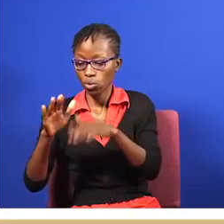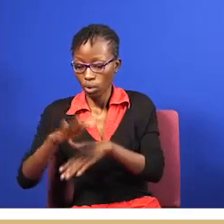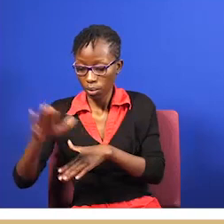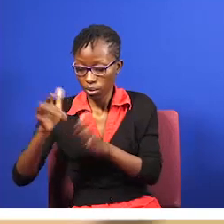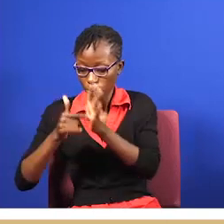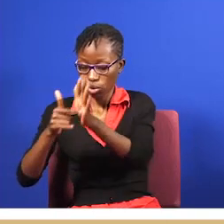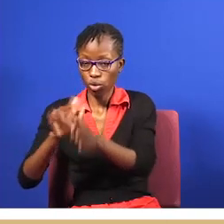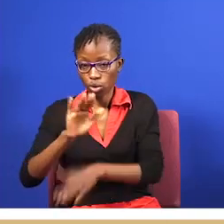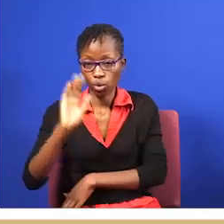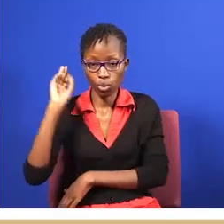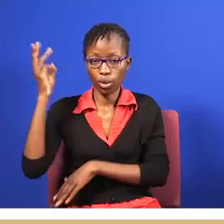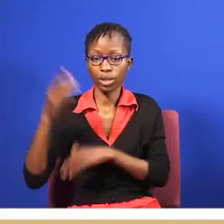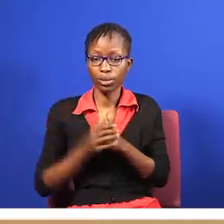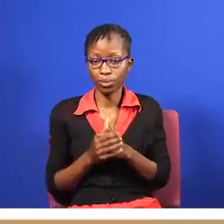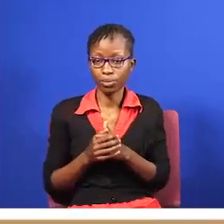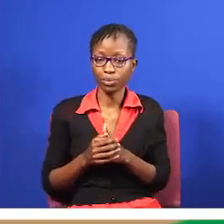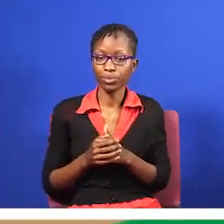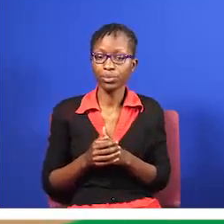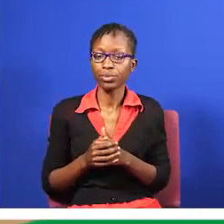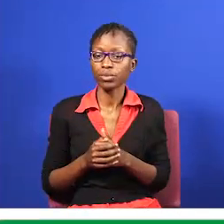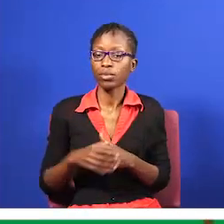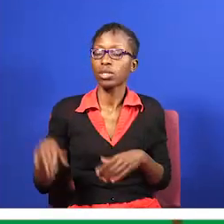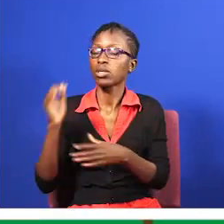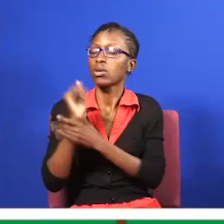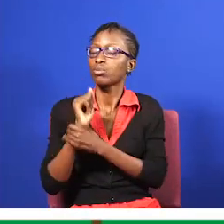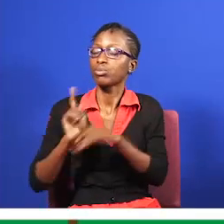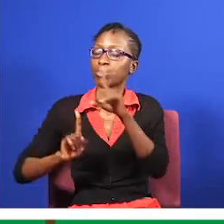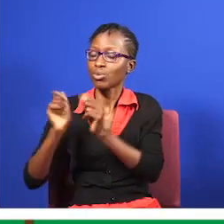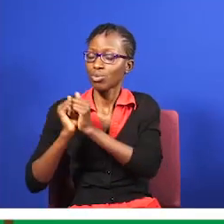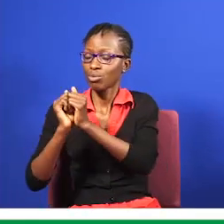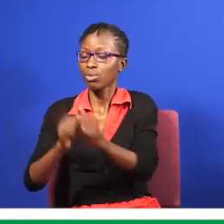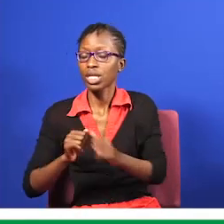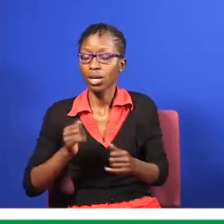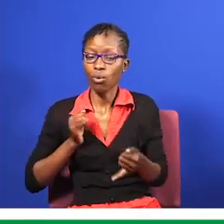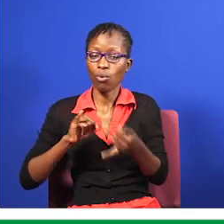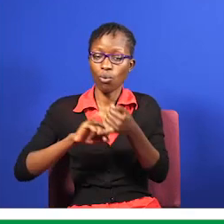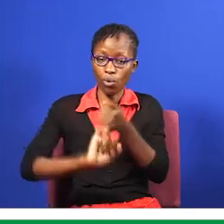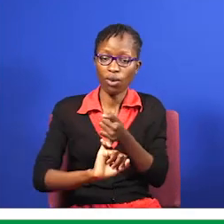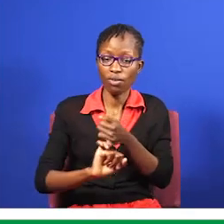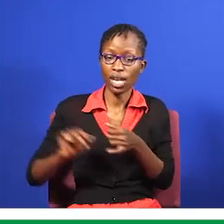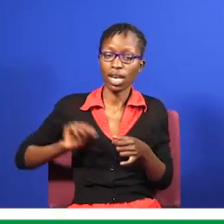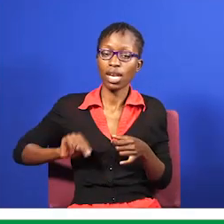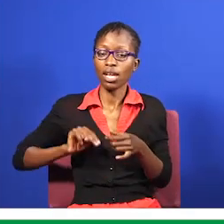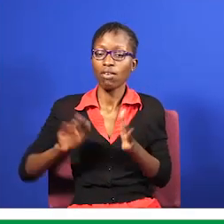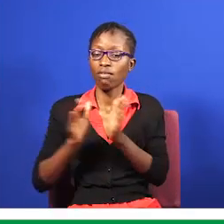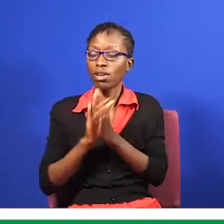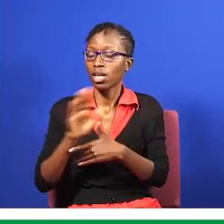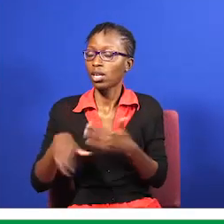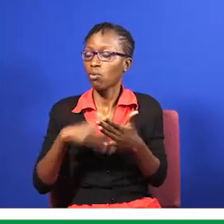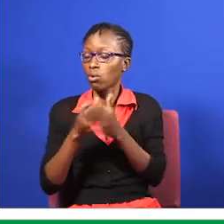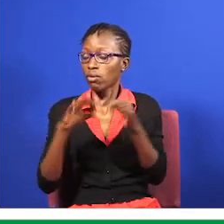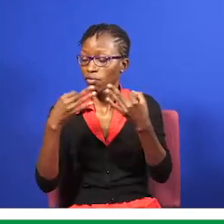you." Ah. So Abram traveled with his wife Sarai, their nephew Lot, and the rest